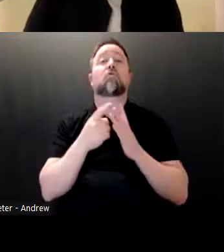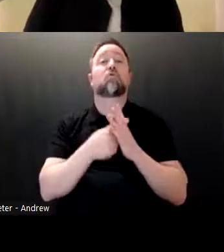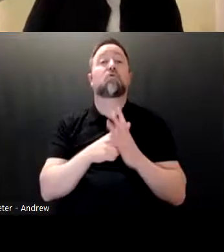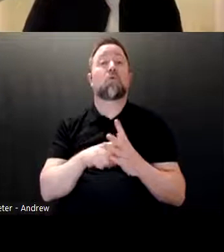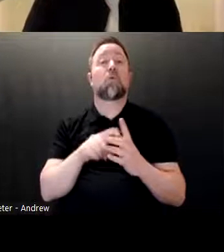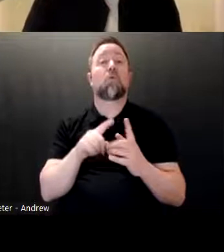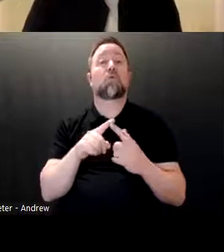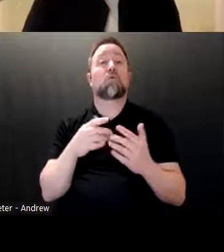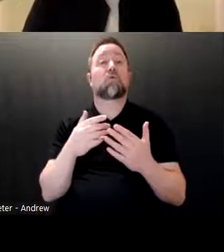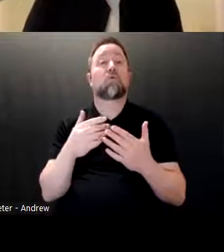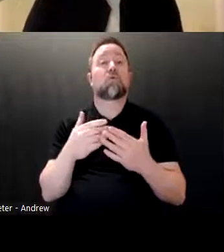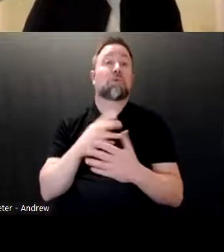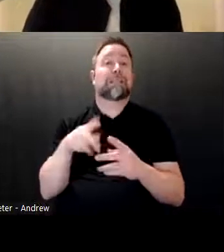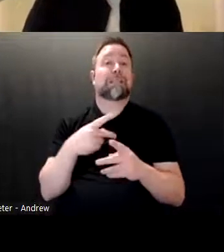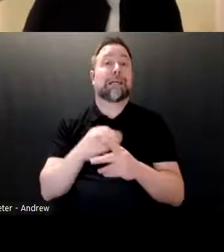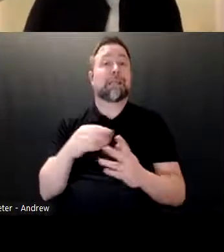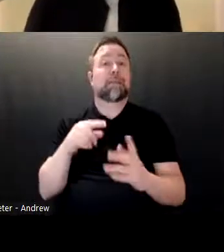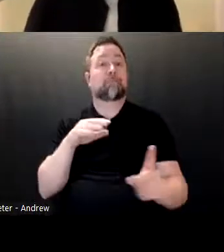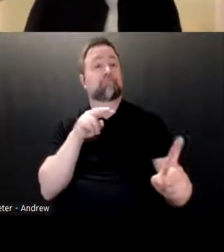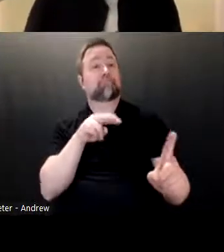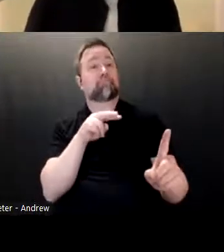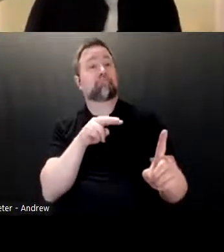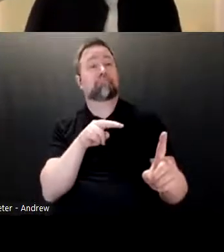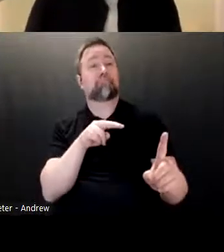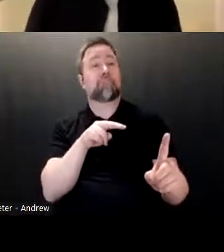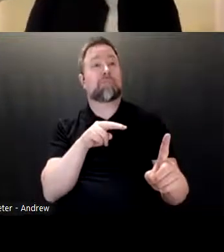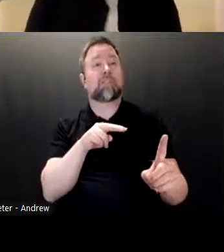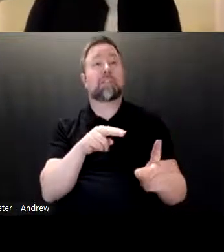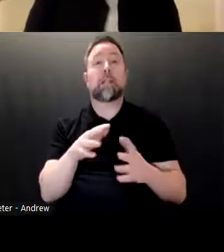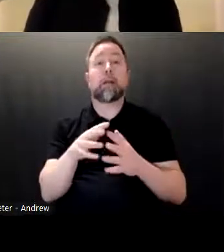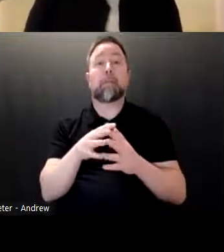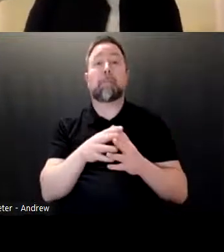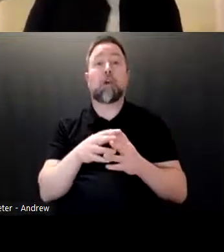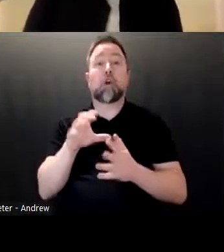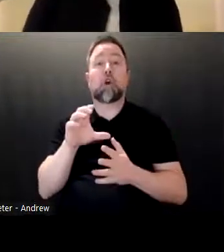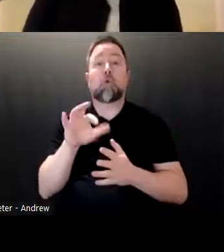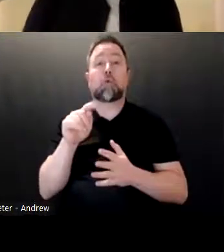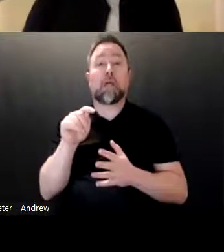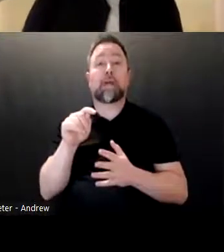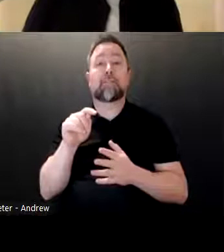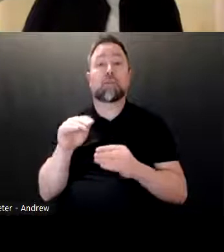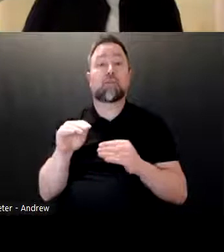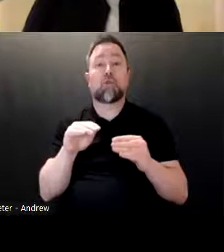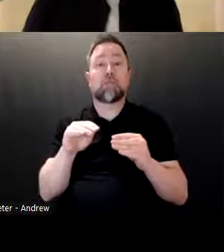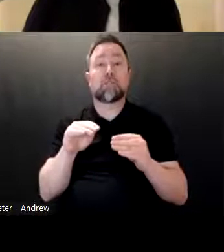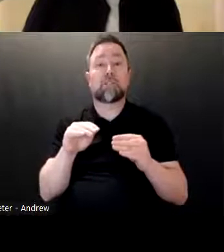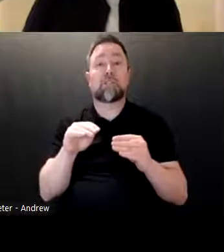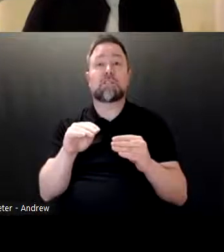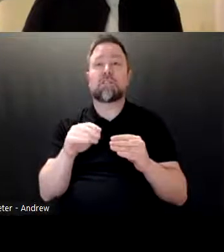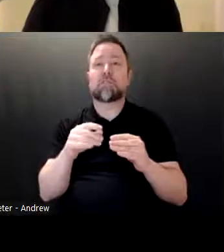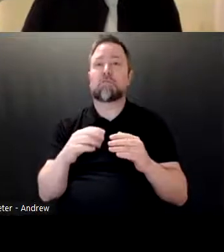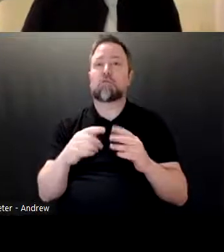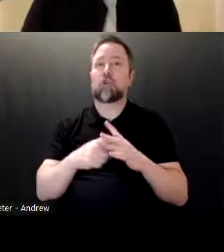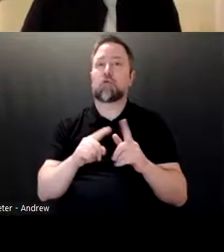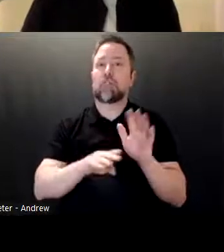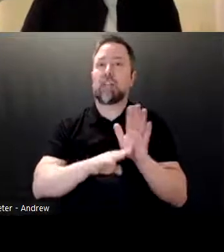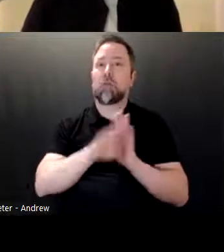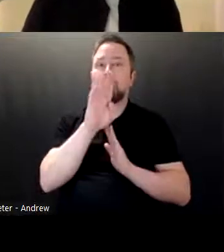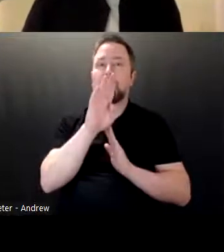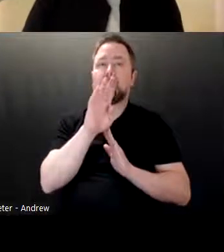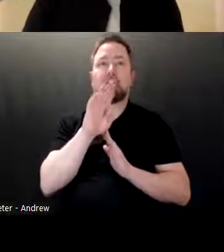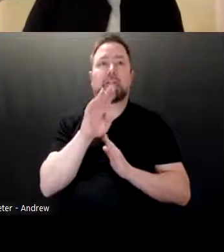with significant contributions by architects Anne Ting and Dave Wisdom. And the color photo shows Wharton Esherick in the 1960s